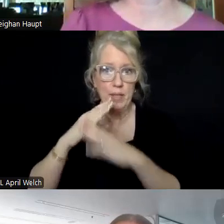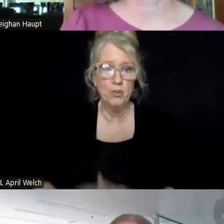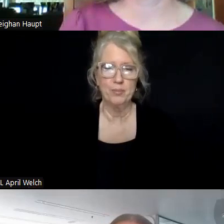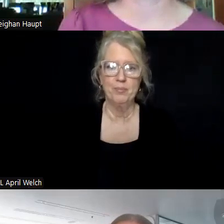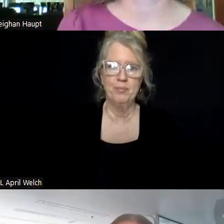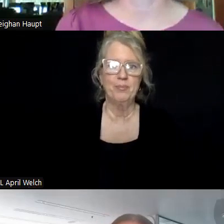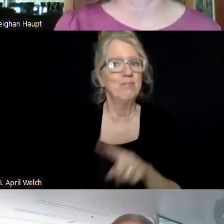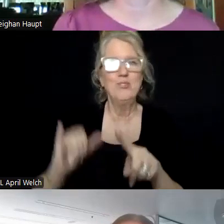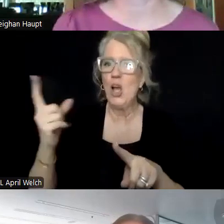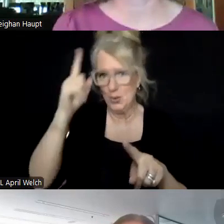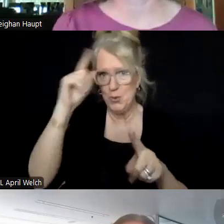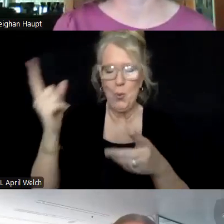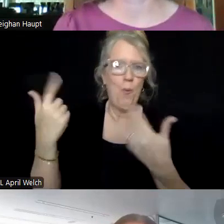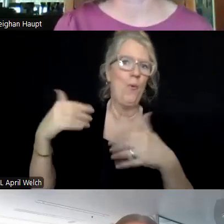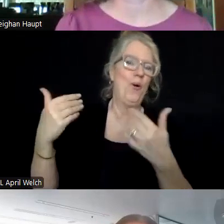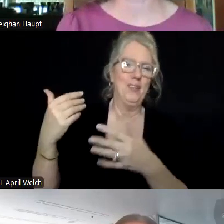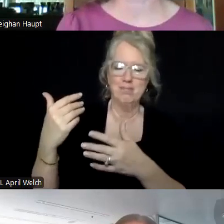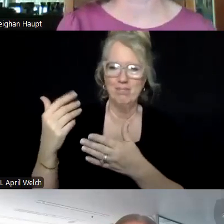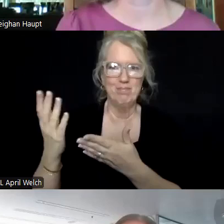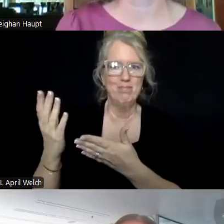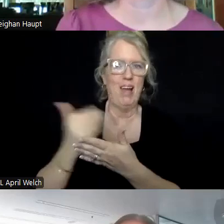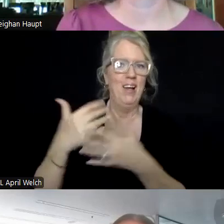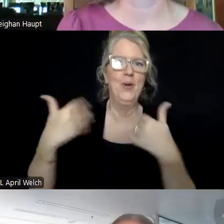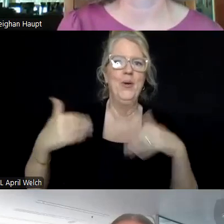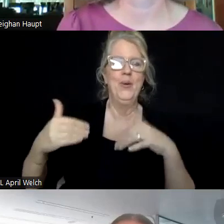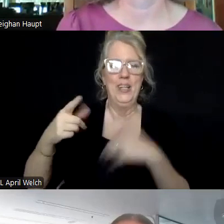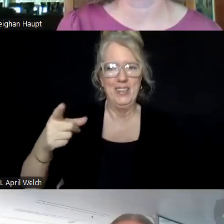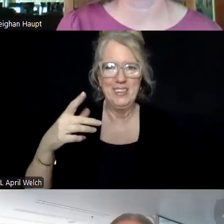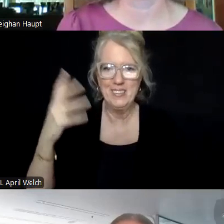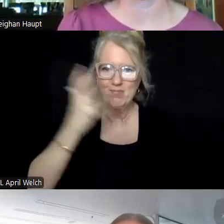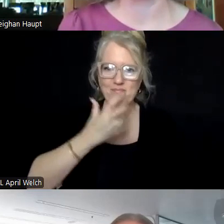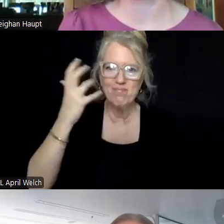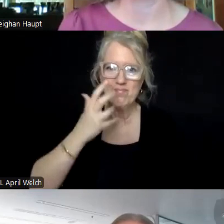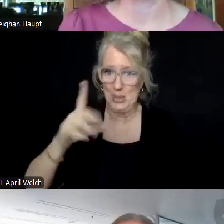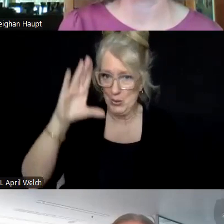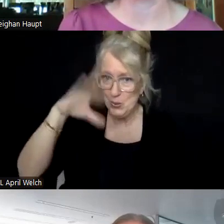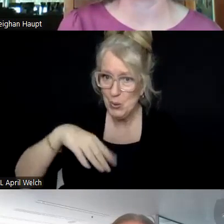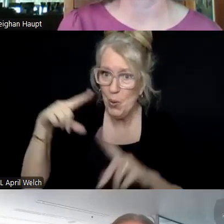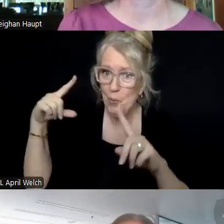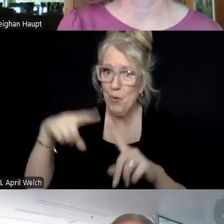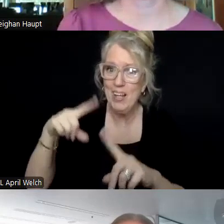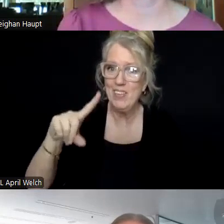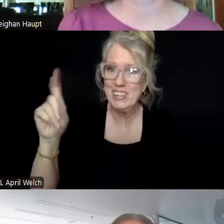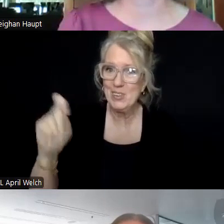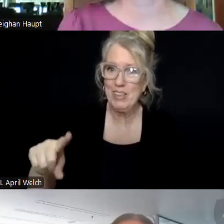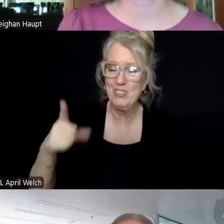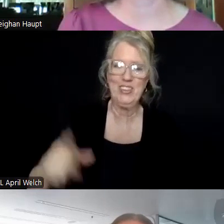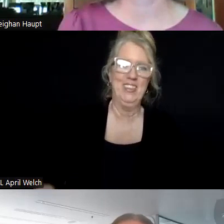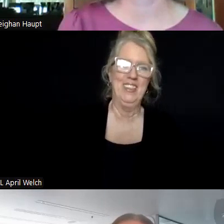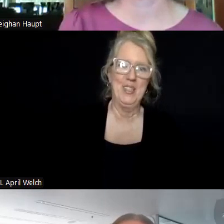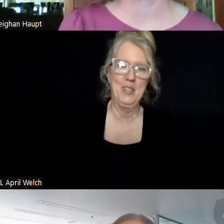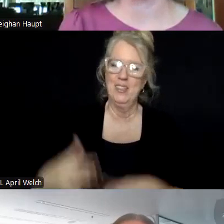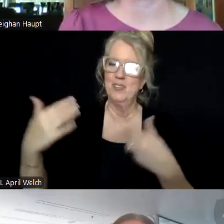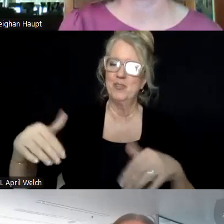John, you blew me away. Not only did you not know what this question was going to be, you